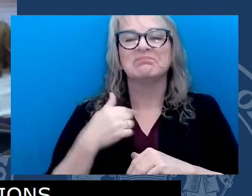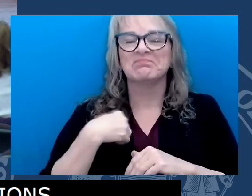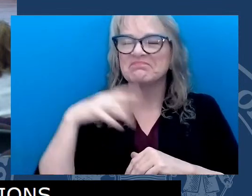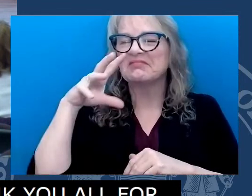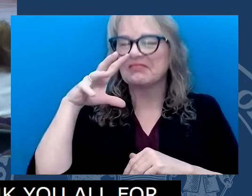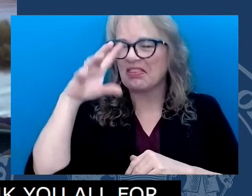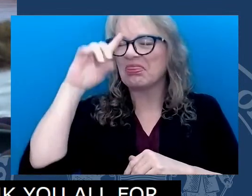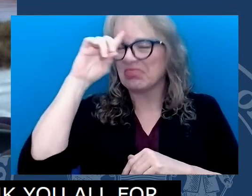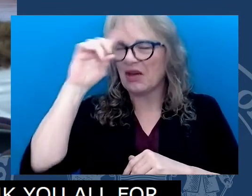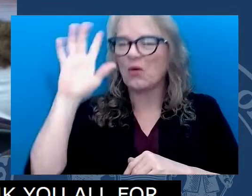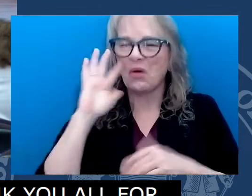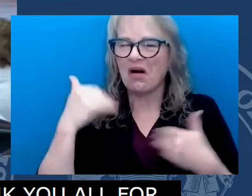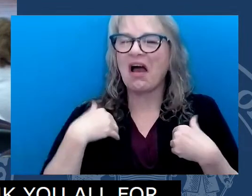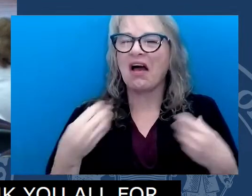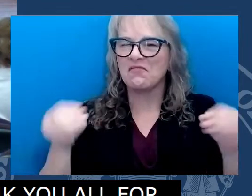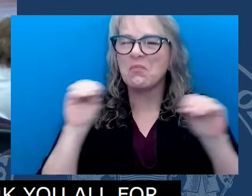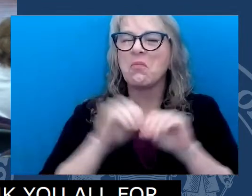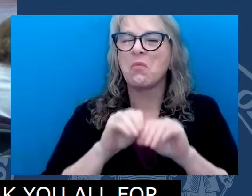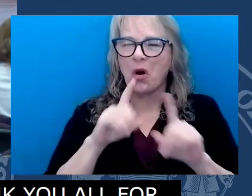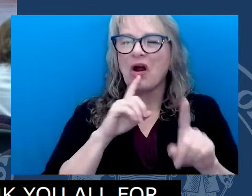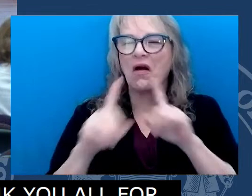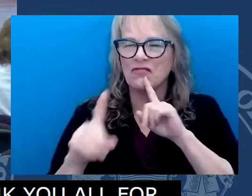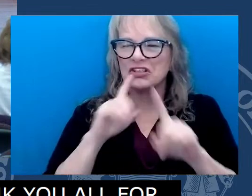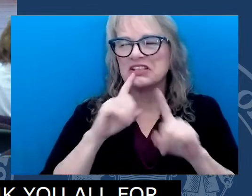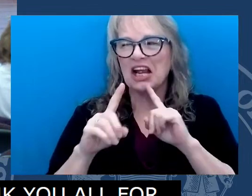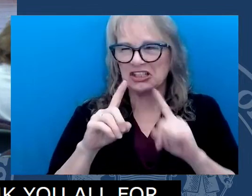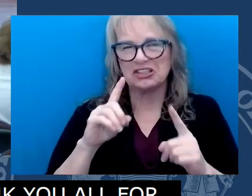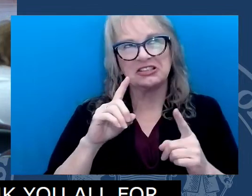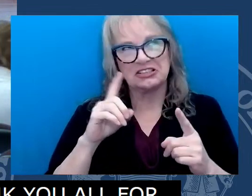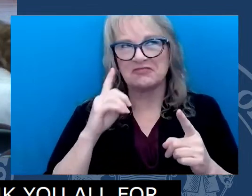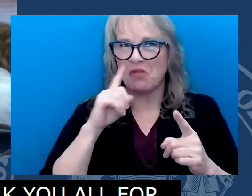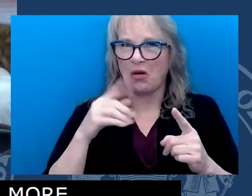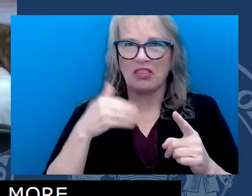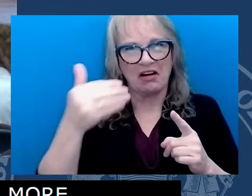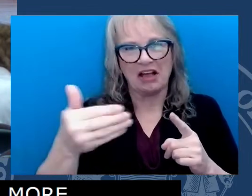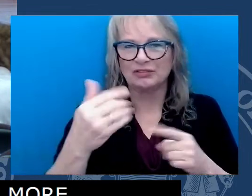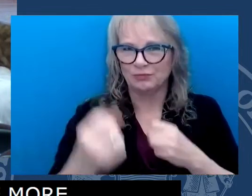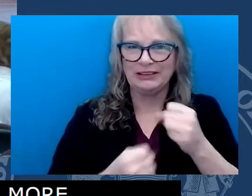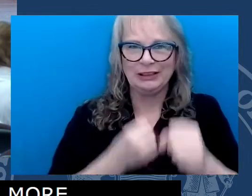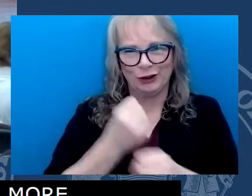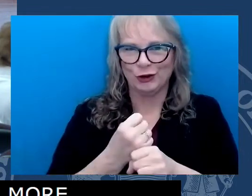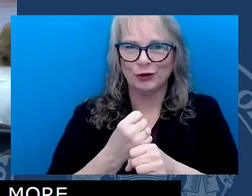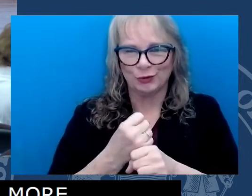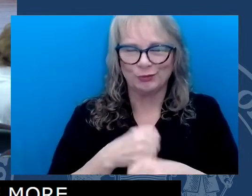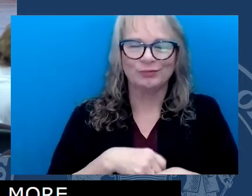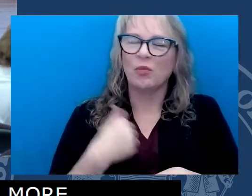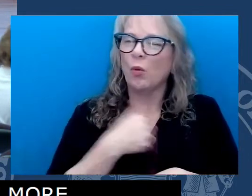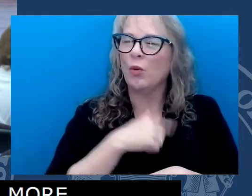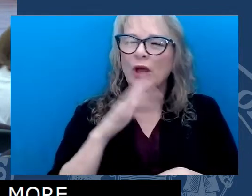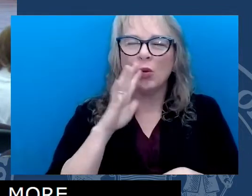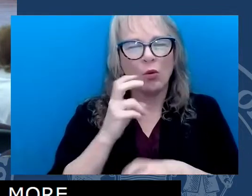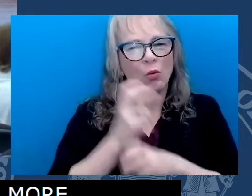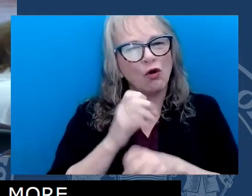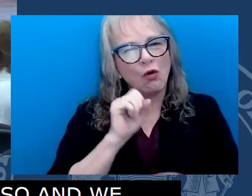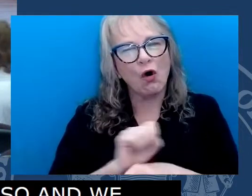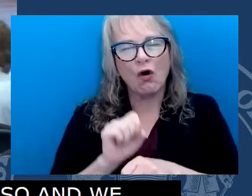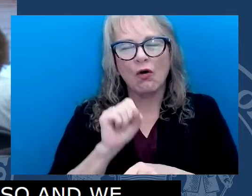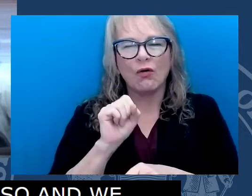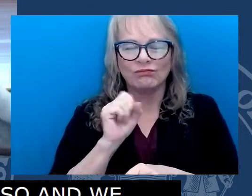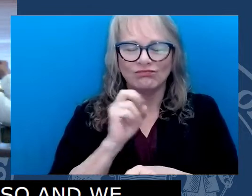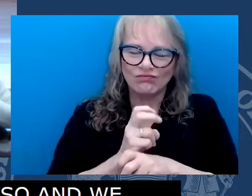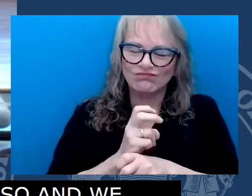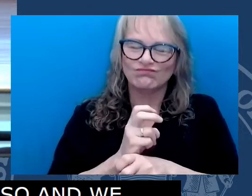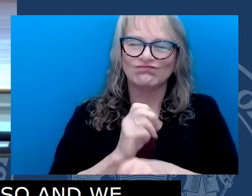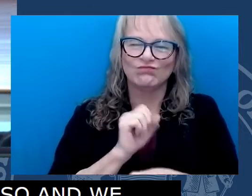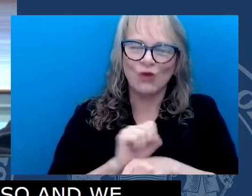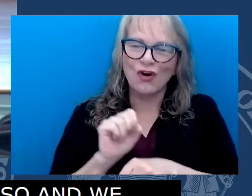conversations like this over the next year or so, and we'll make every effort to get out there and explain to as many